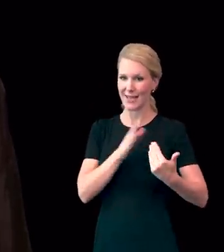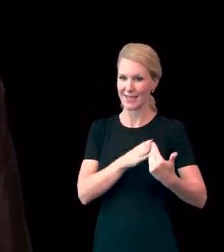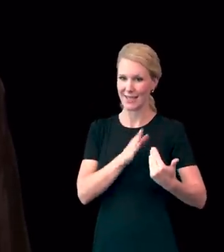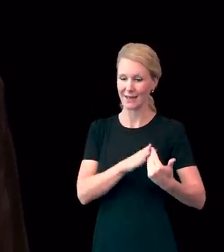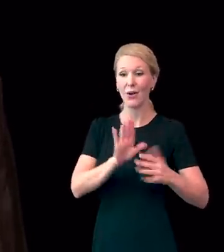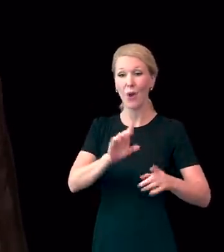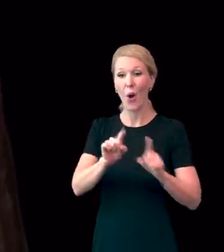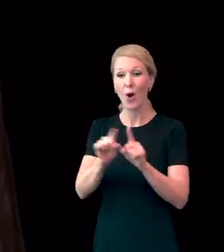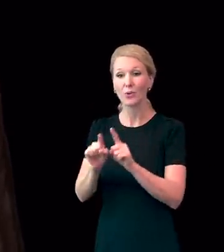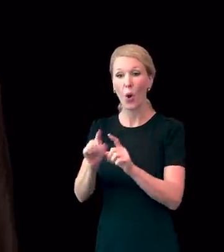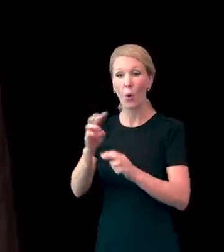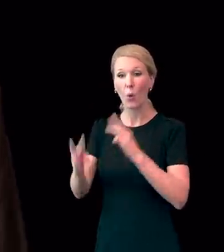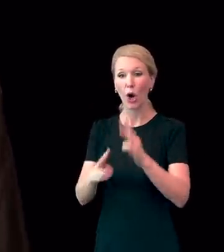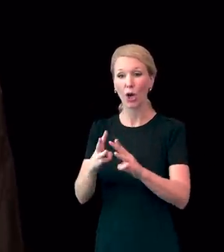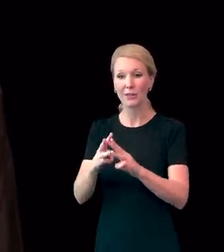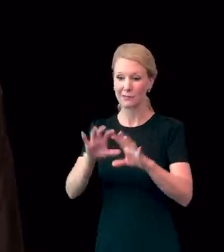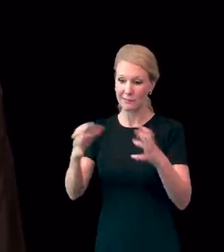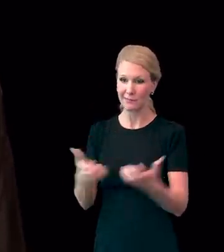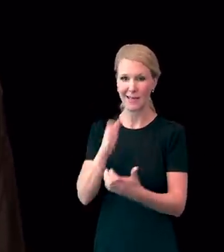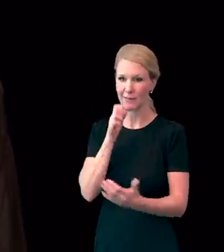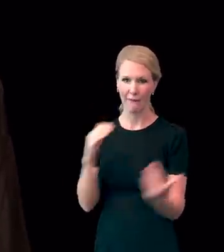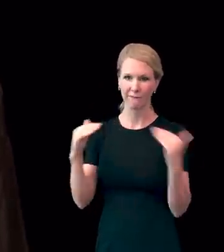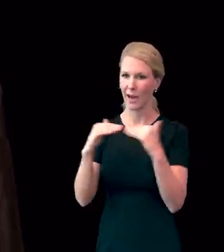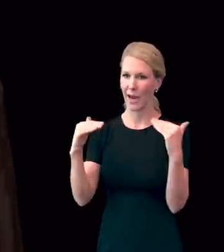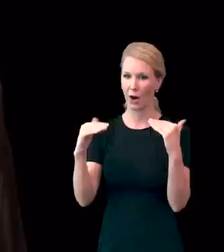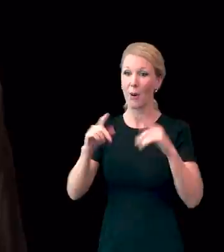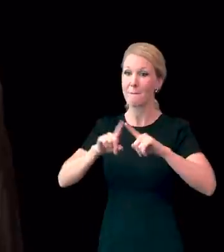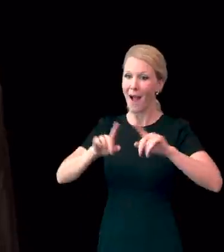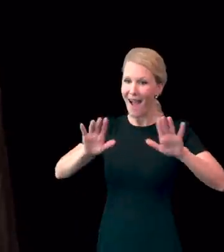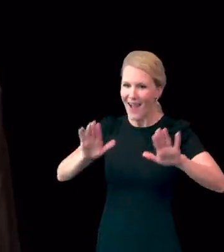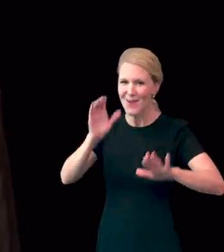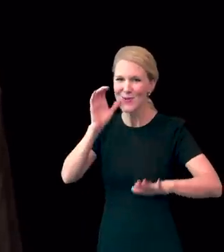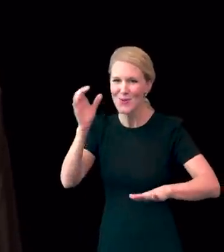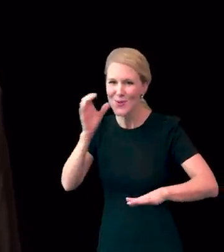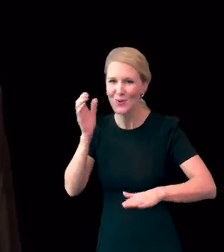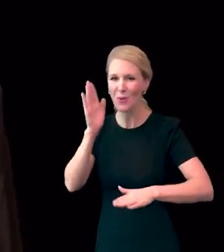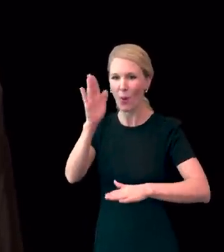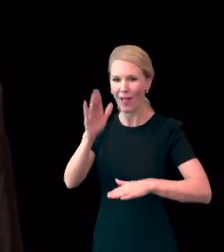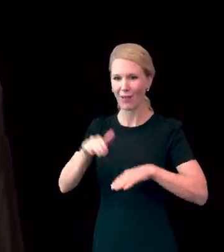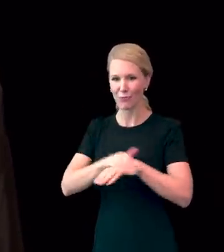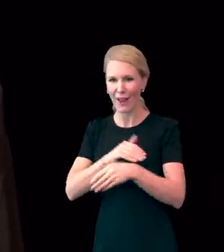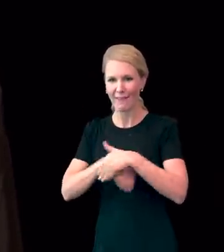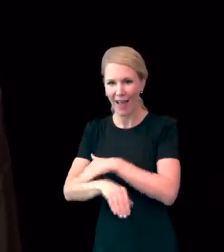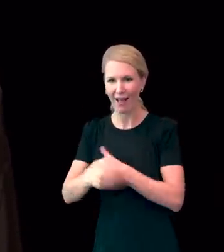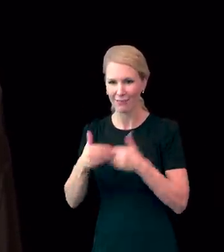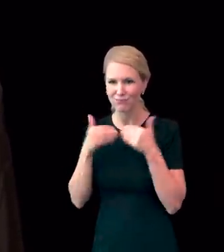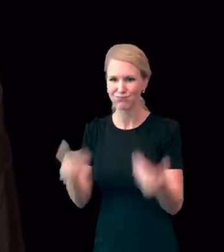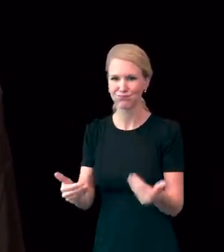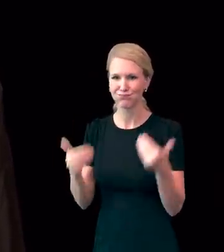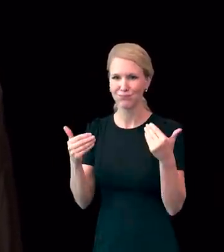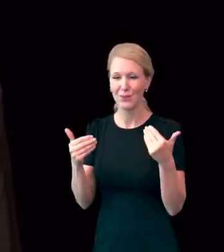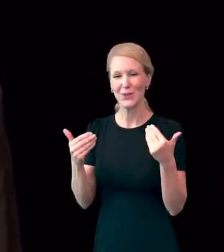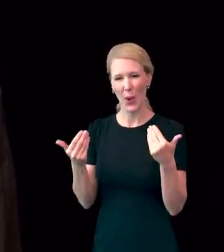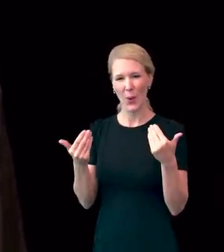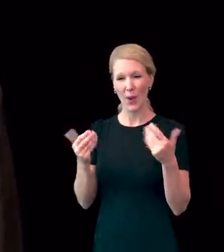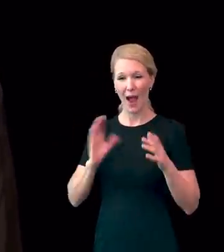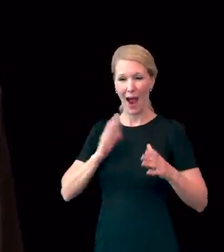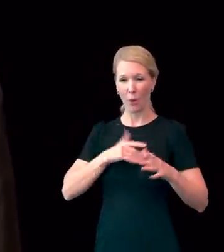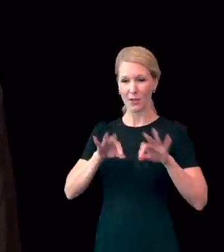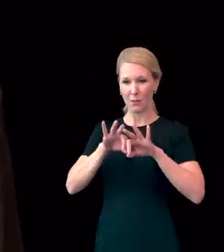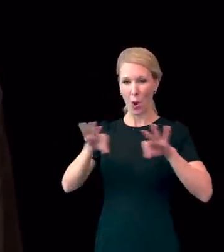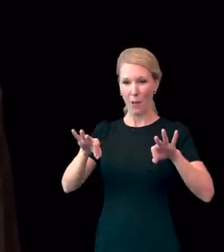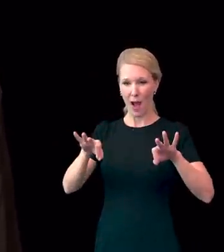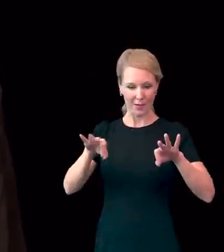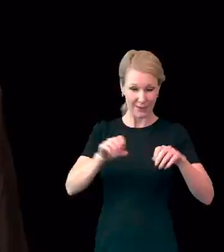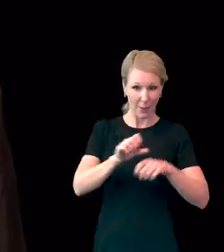not fair, but Cougs will always prevail. You see, the diploma we receive today doesn't come from any school, but from Washington State